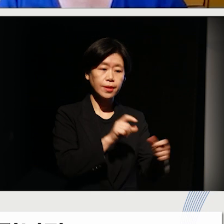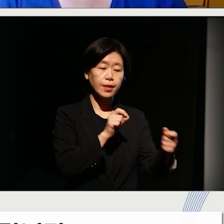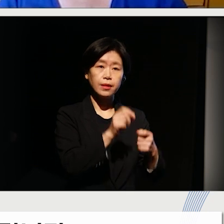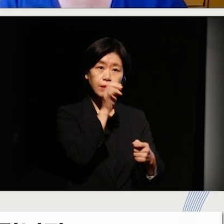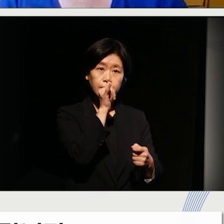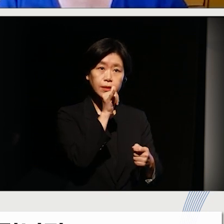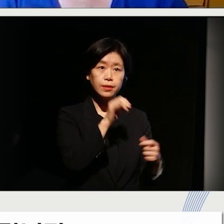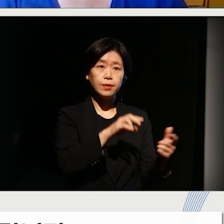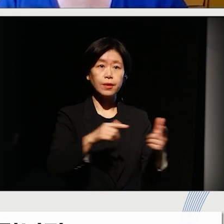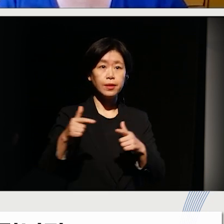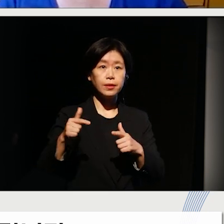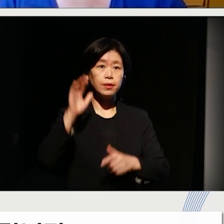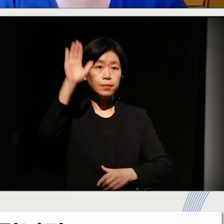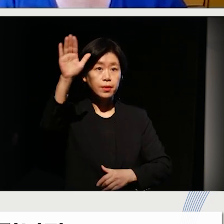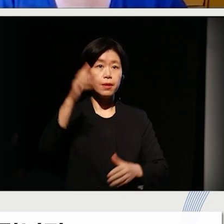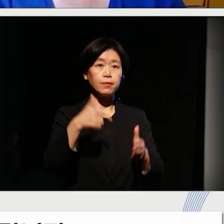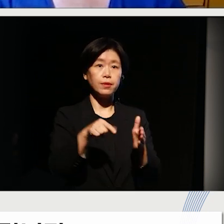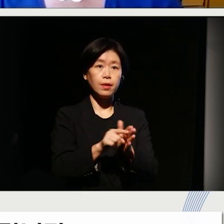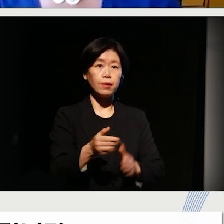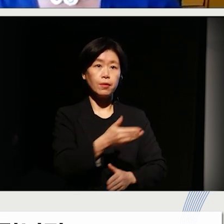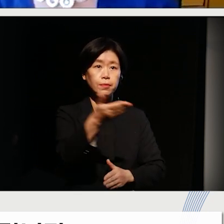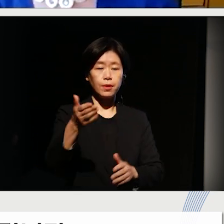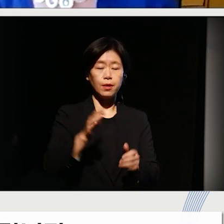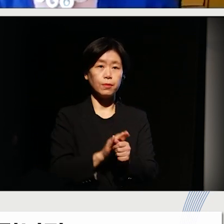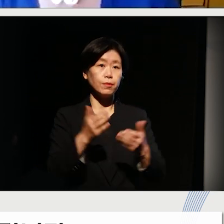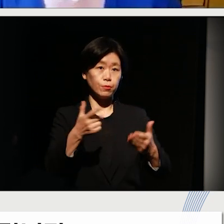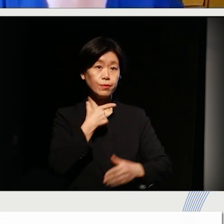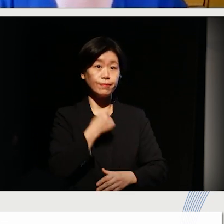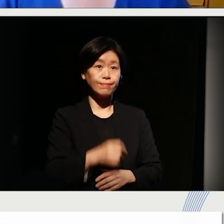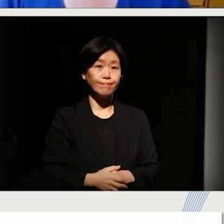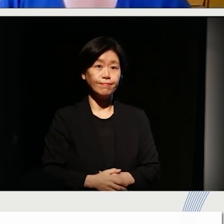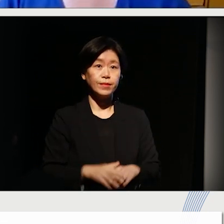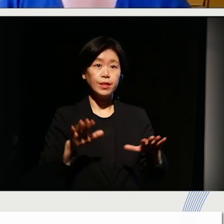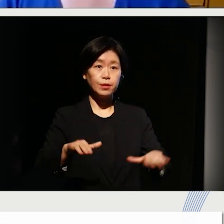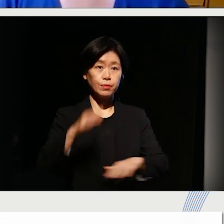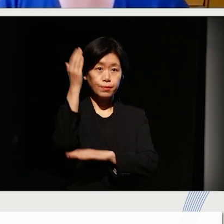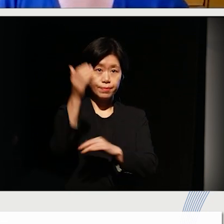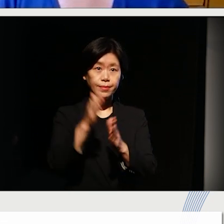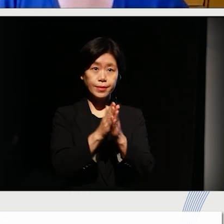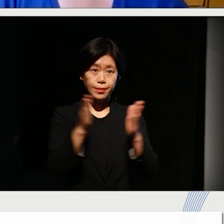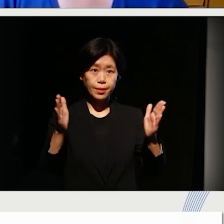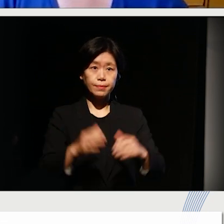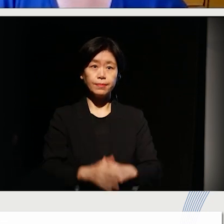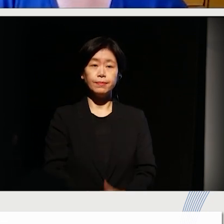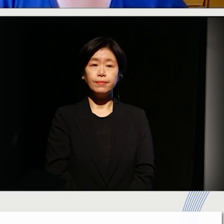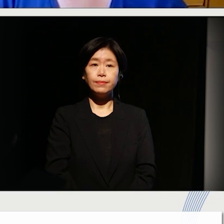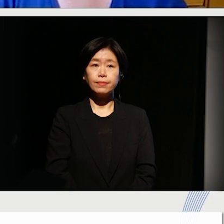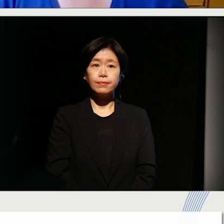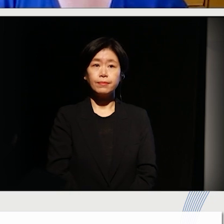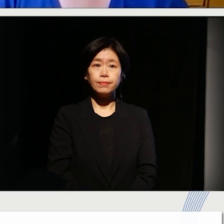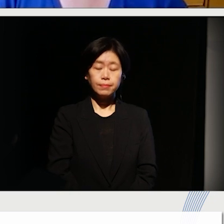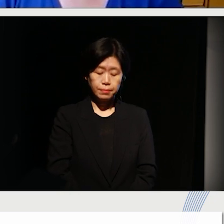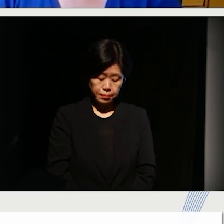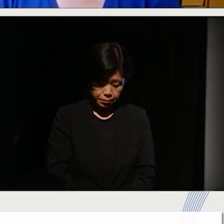with disabilities across Korea. So let's get started.